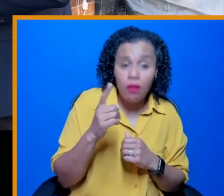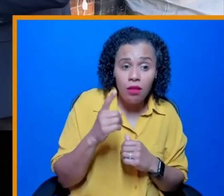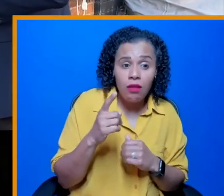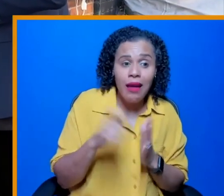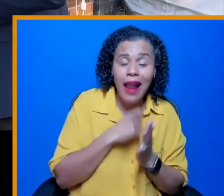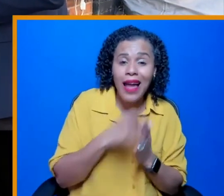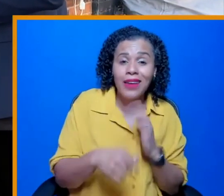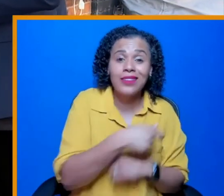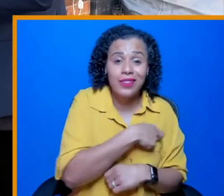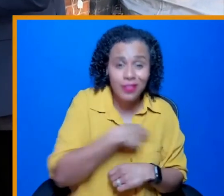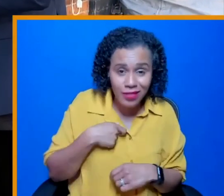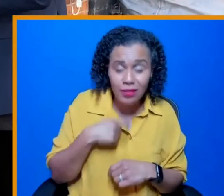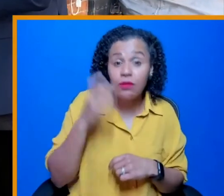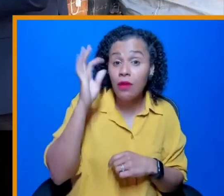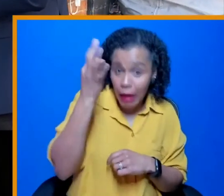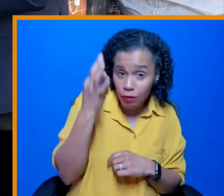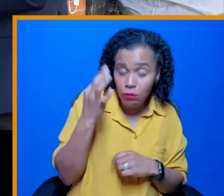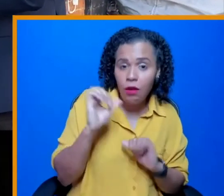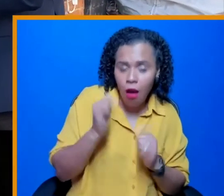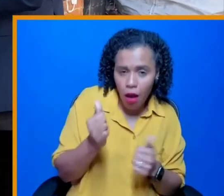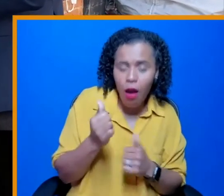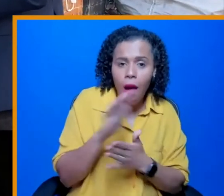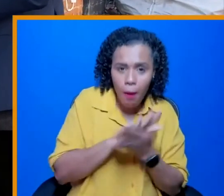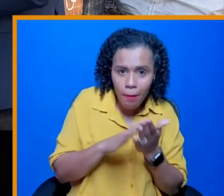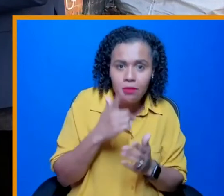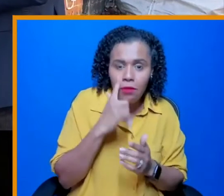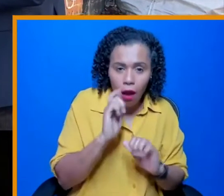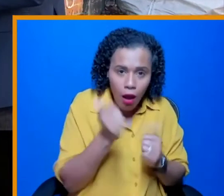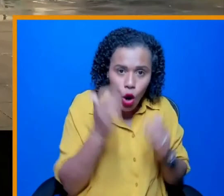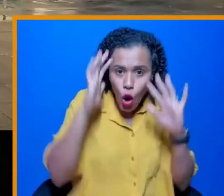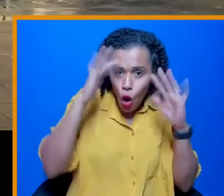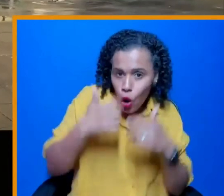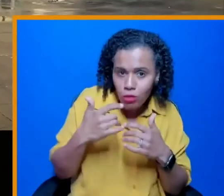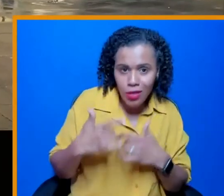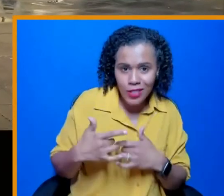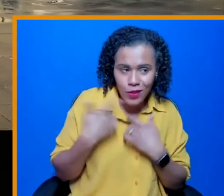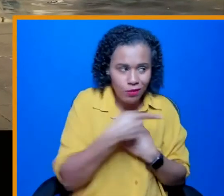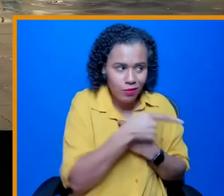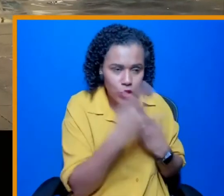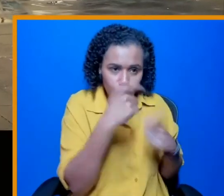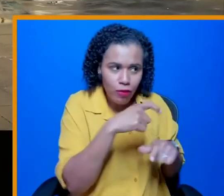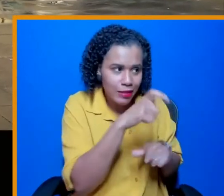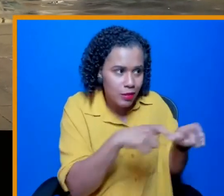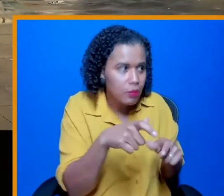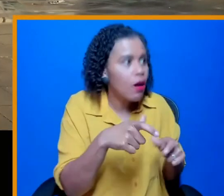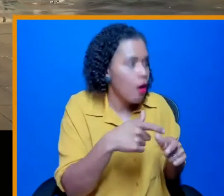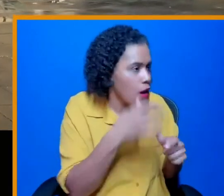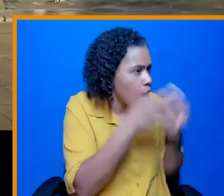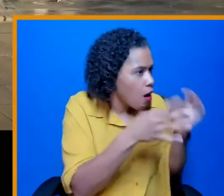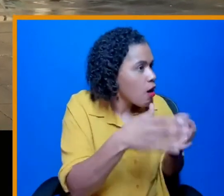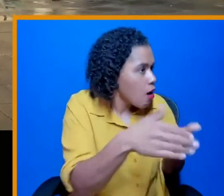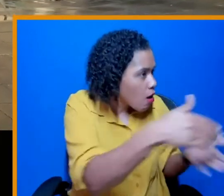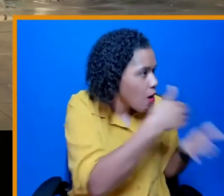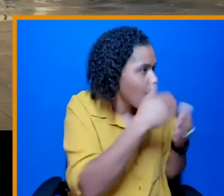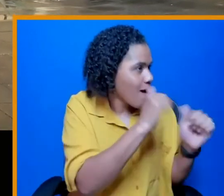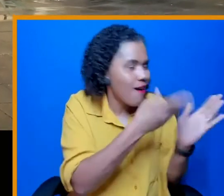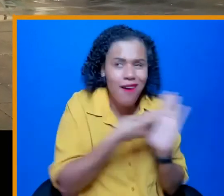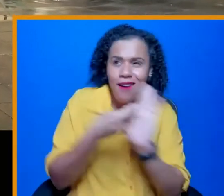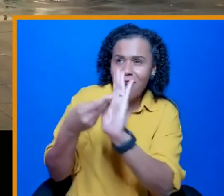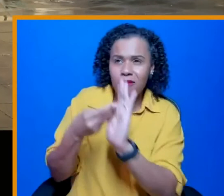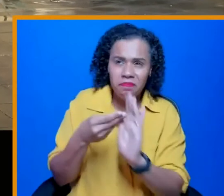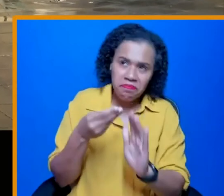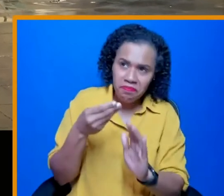are able to bring the concerns and views of residents right to the seat of power here at the town